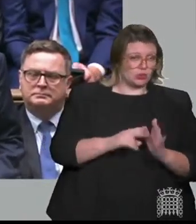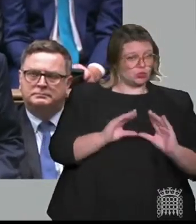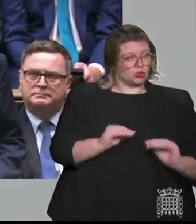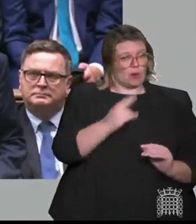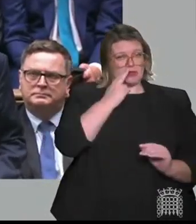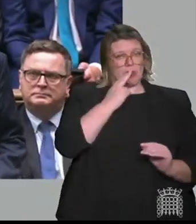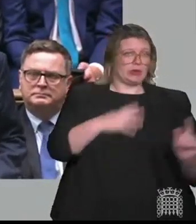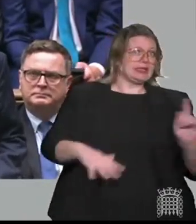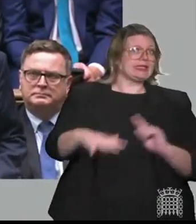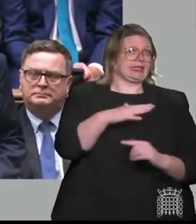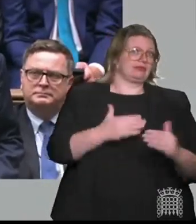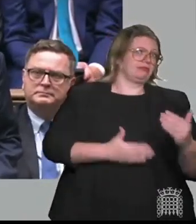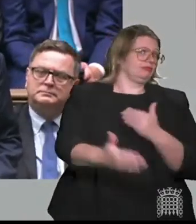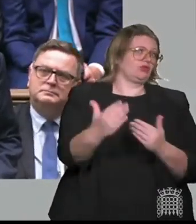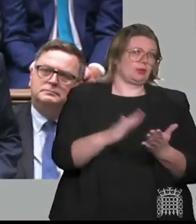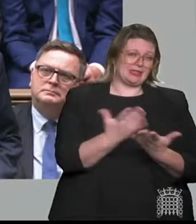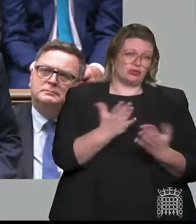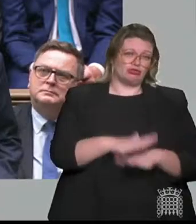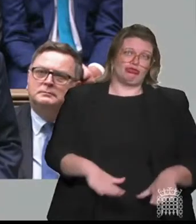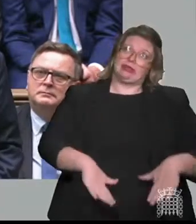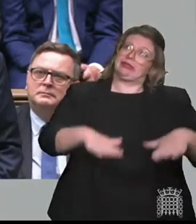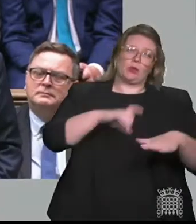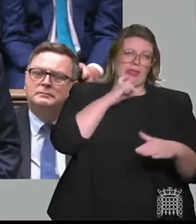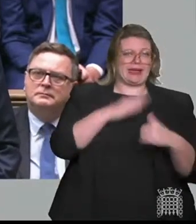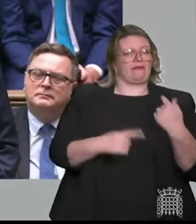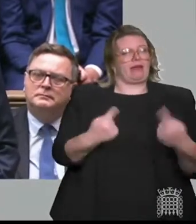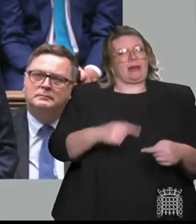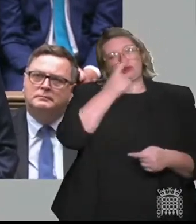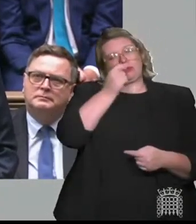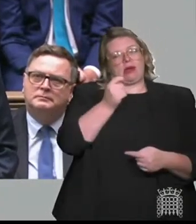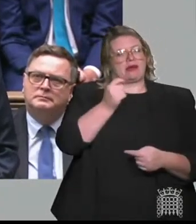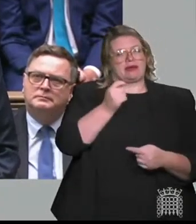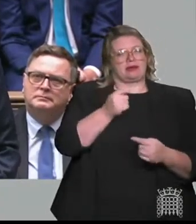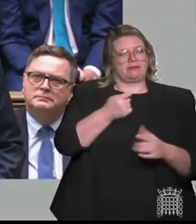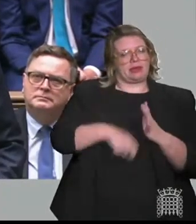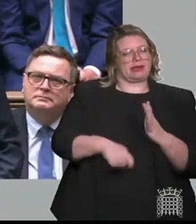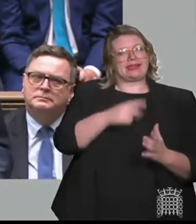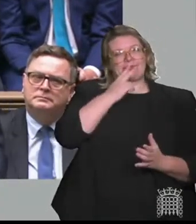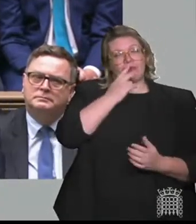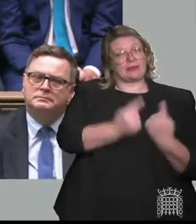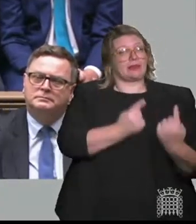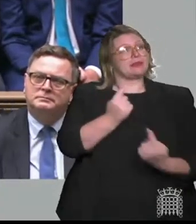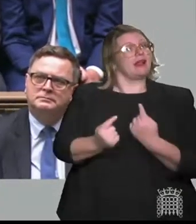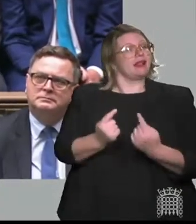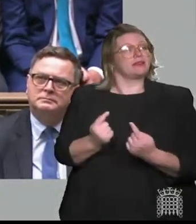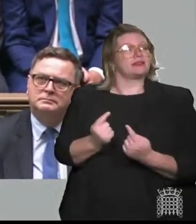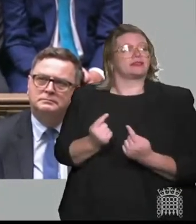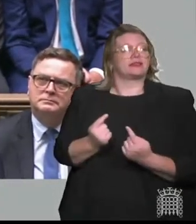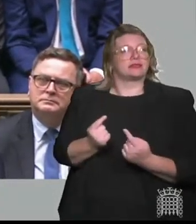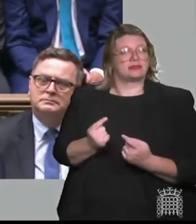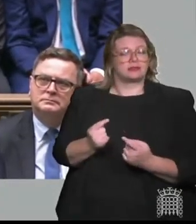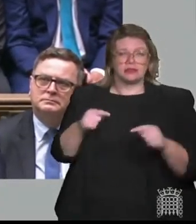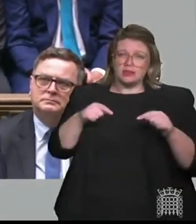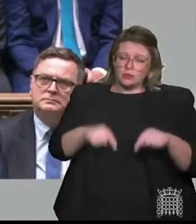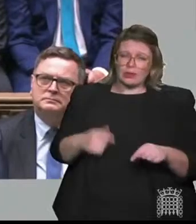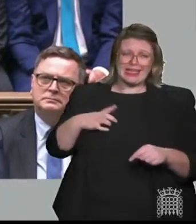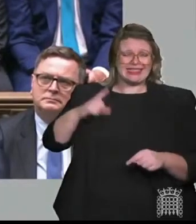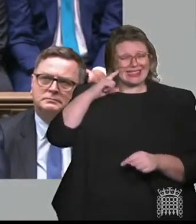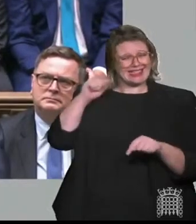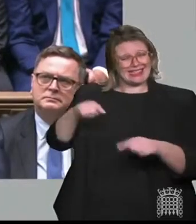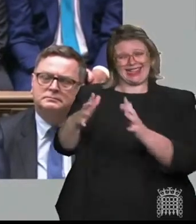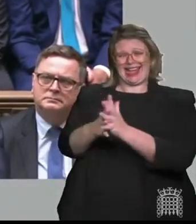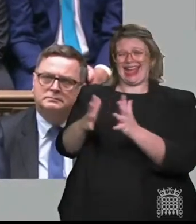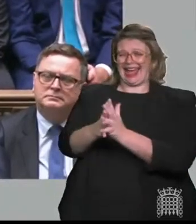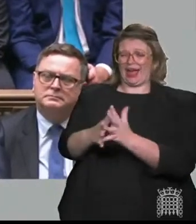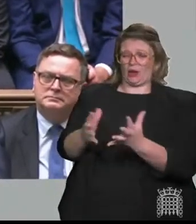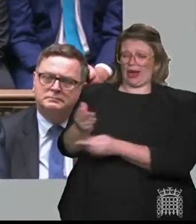alongside extra funding and support, we need to see reform. We need a more productive state, not a bigger